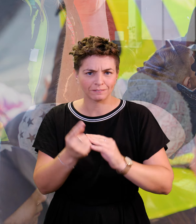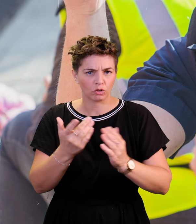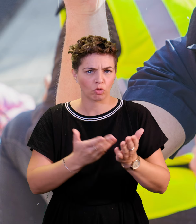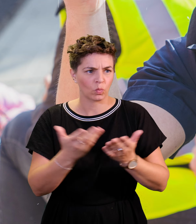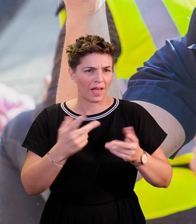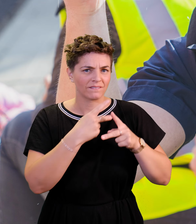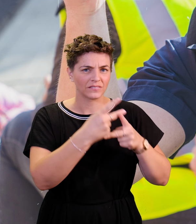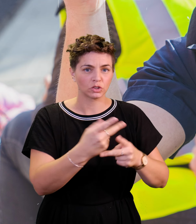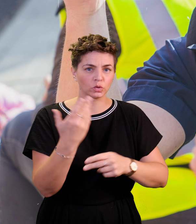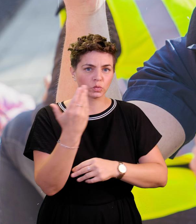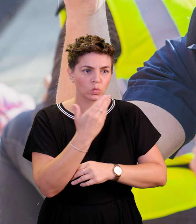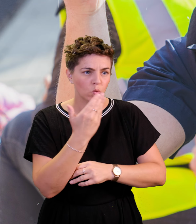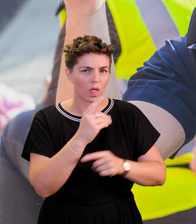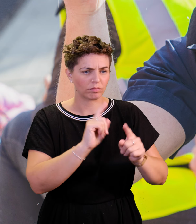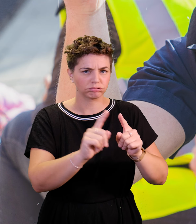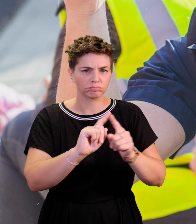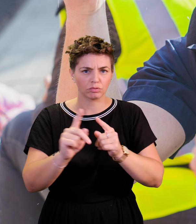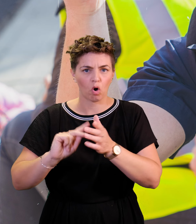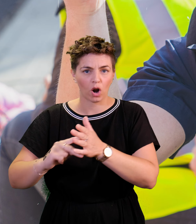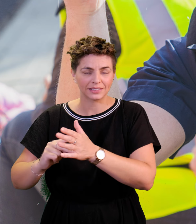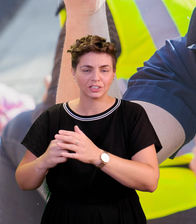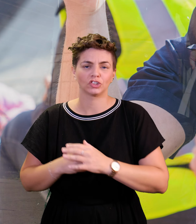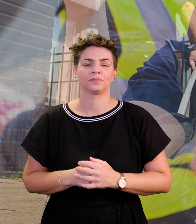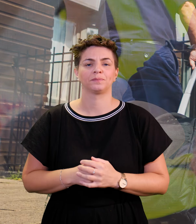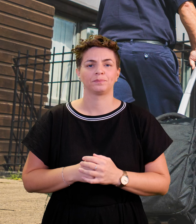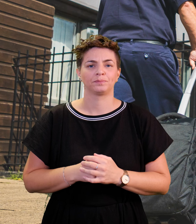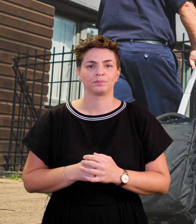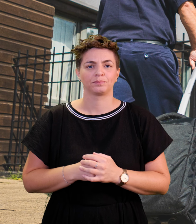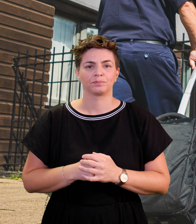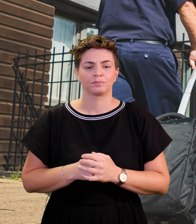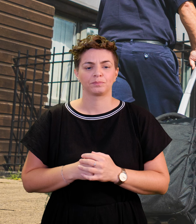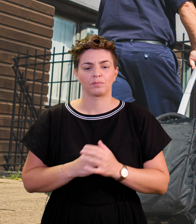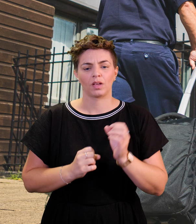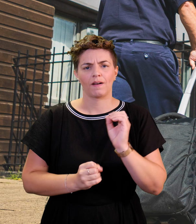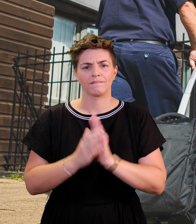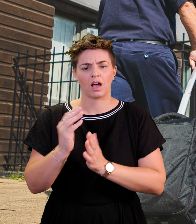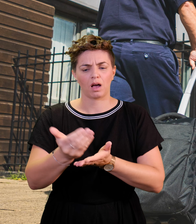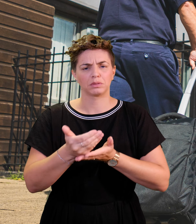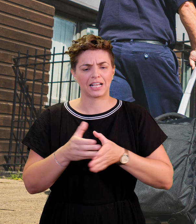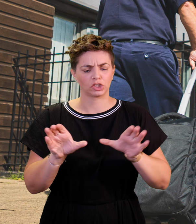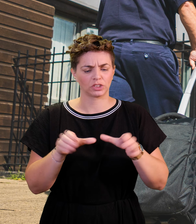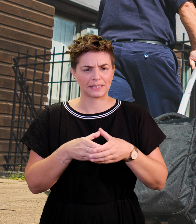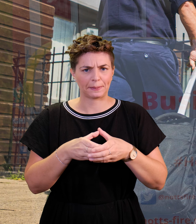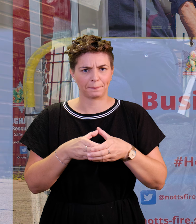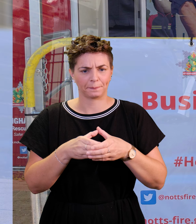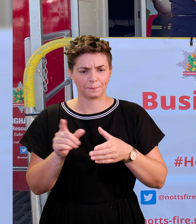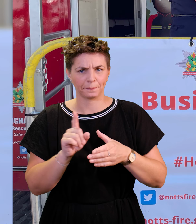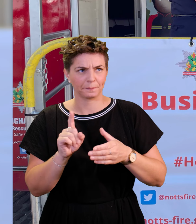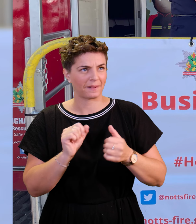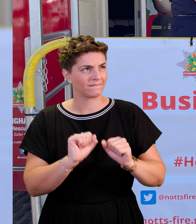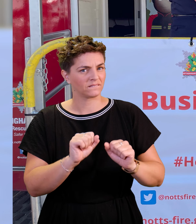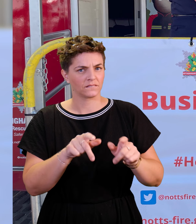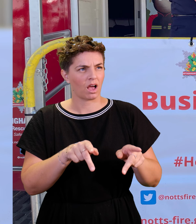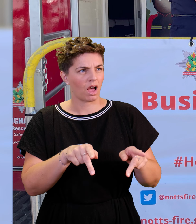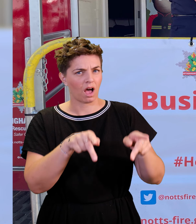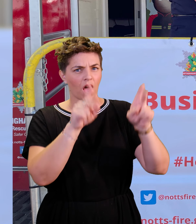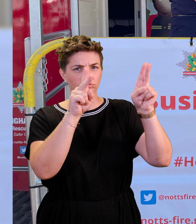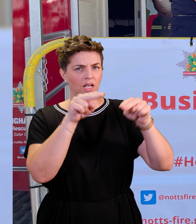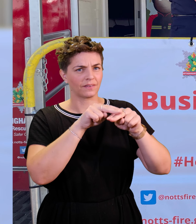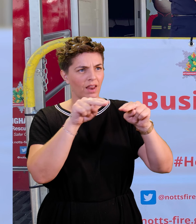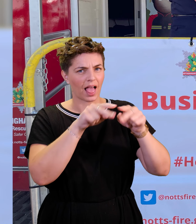and other organisations. Our fire protection team deals with the built environment, high rise